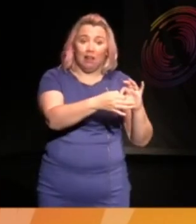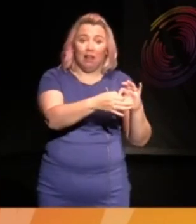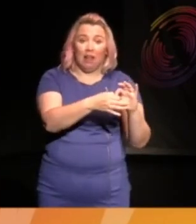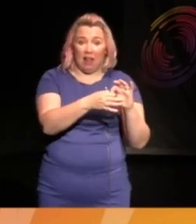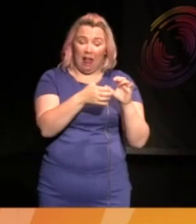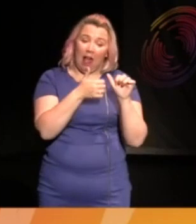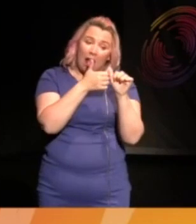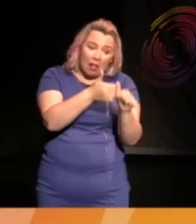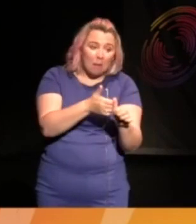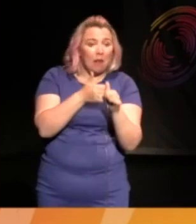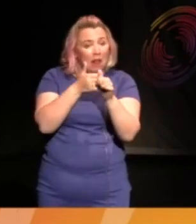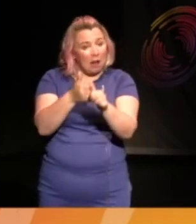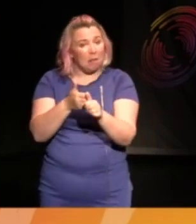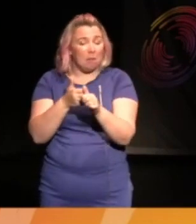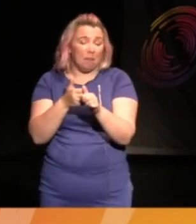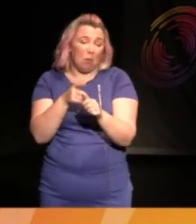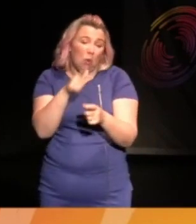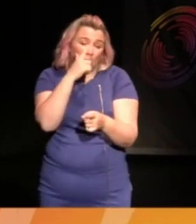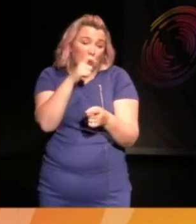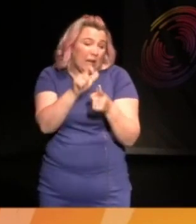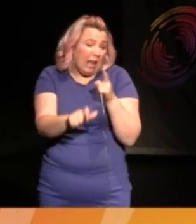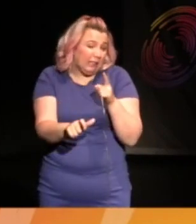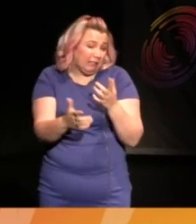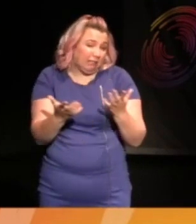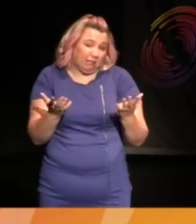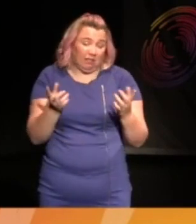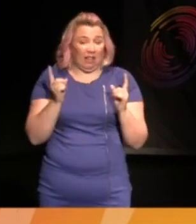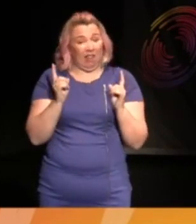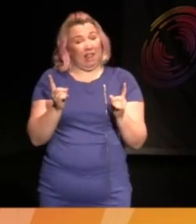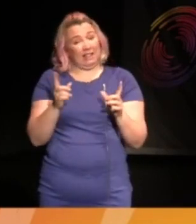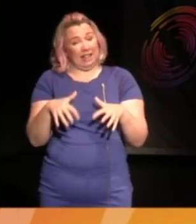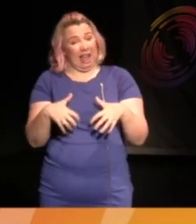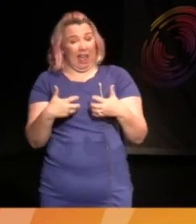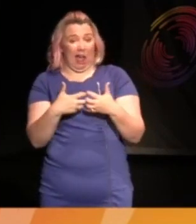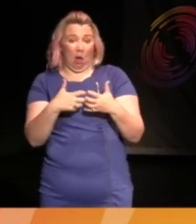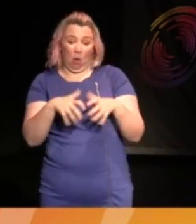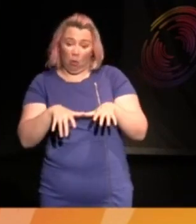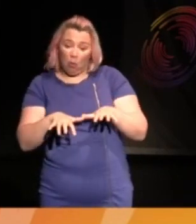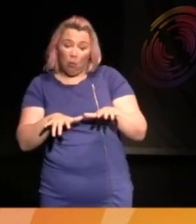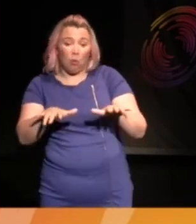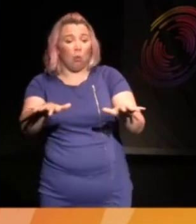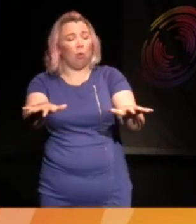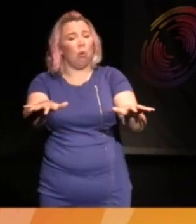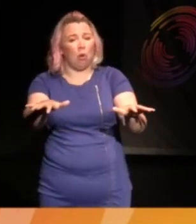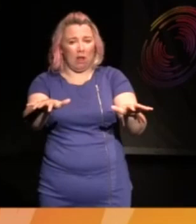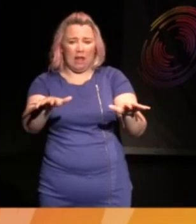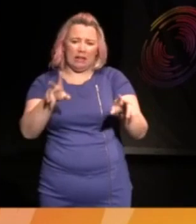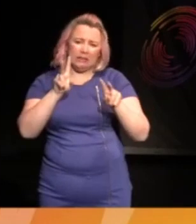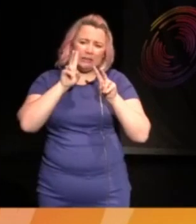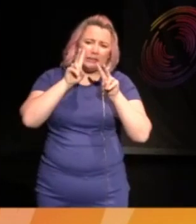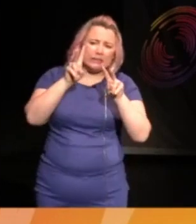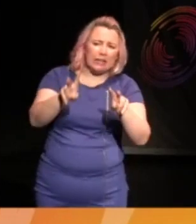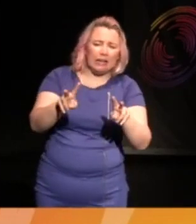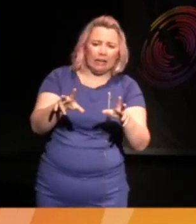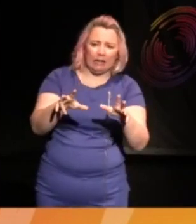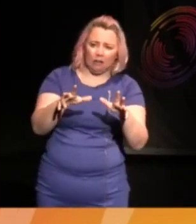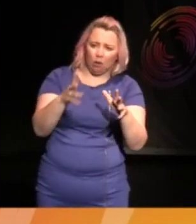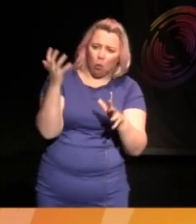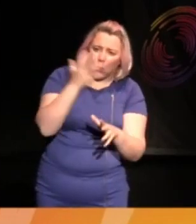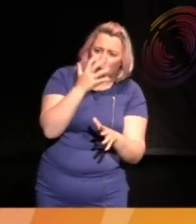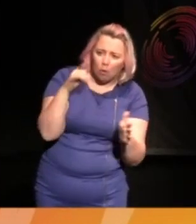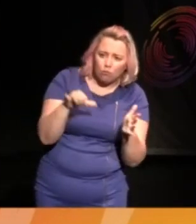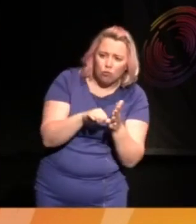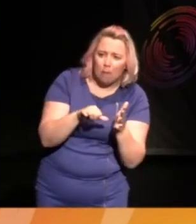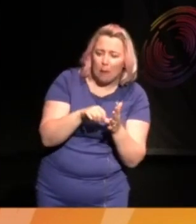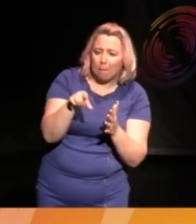helping, that's when you can start finding out, you know, what are the wider systemic issues, what could be